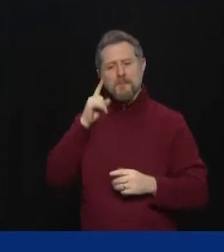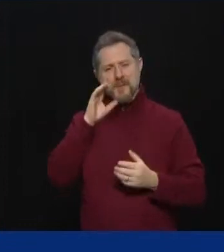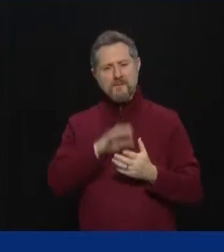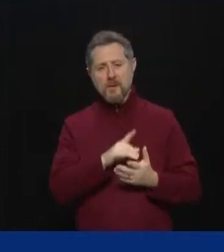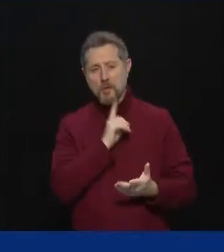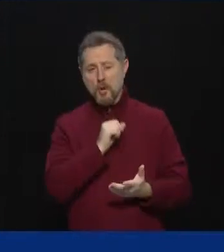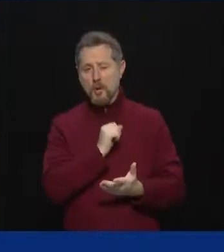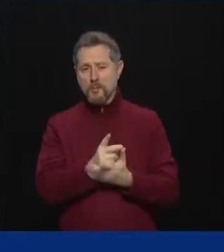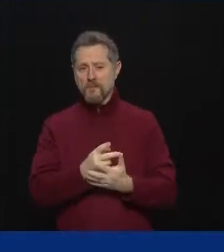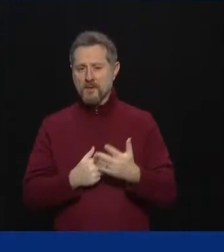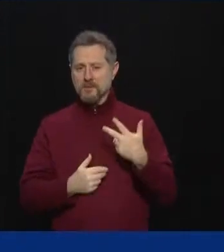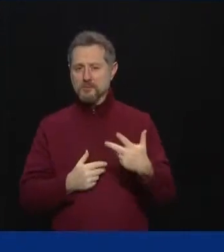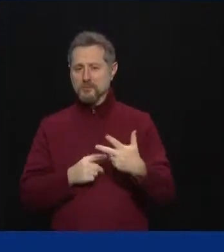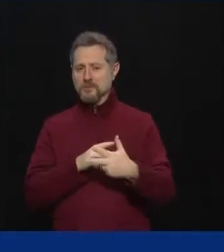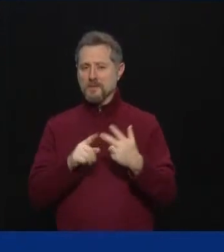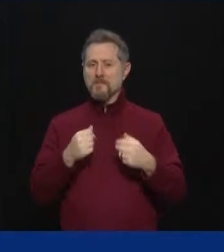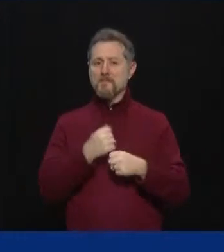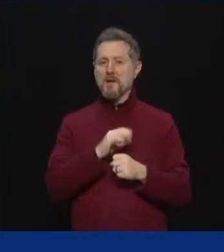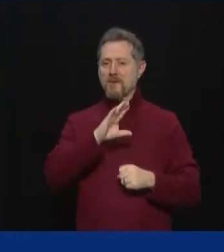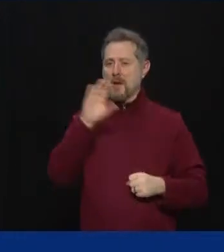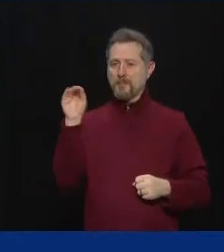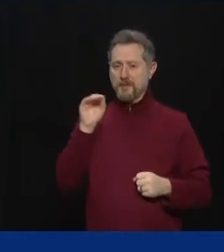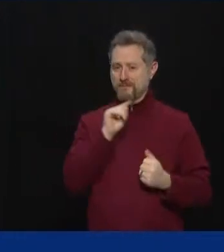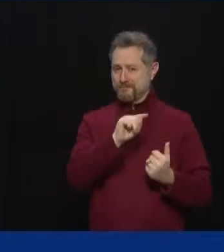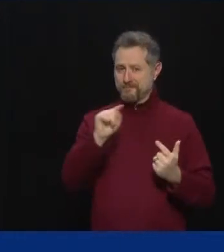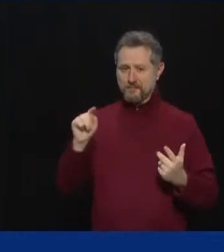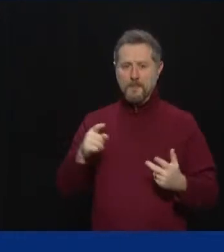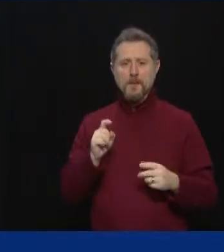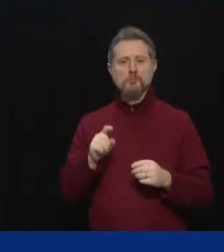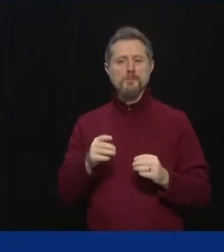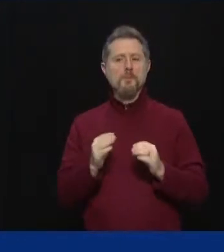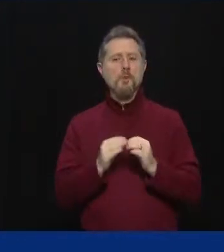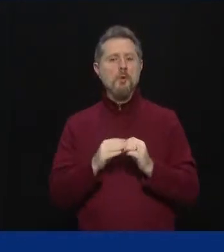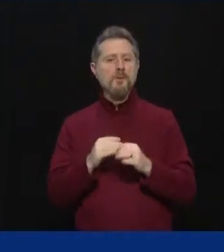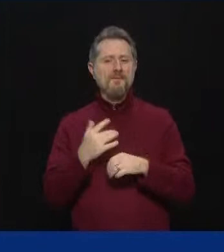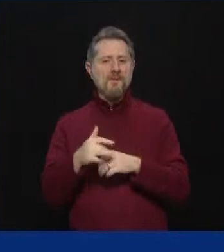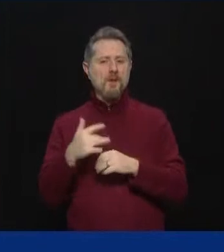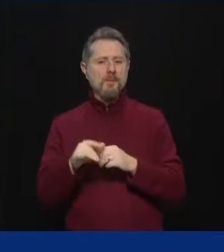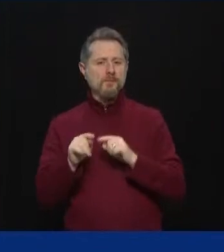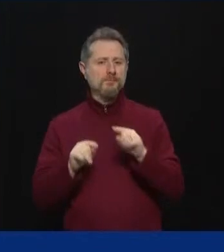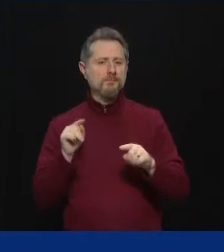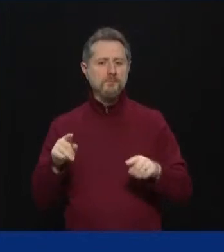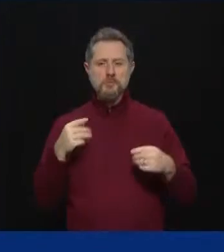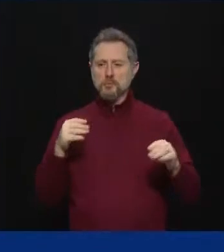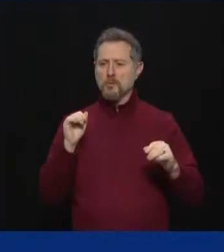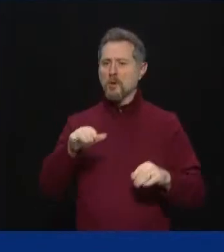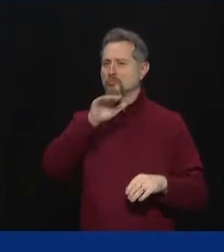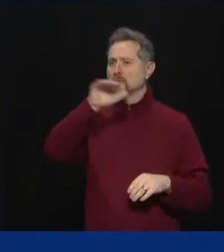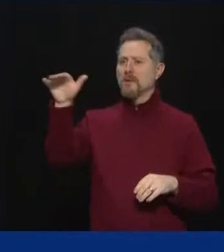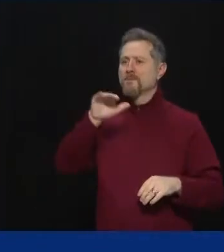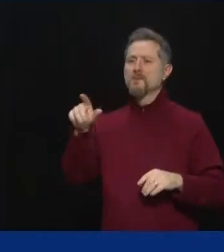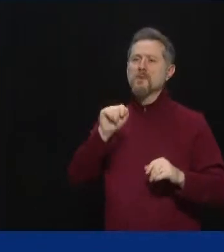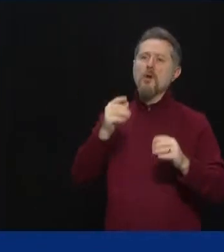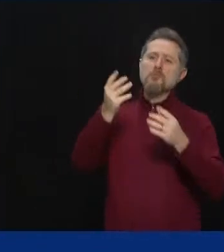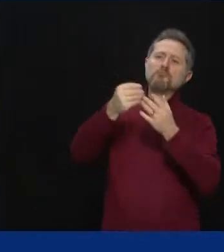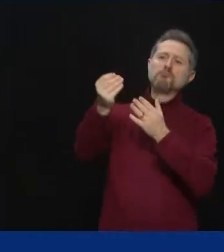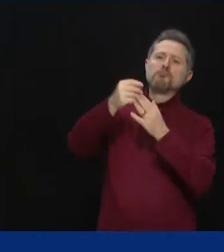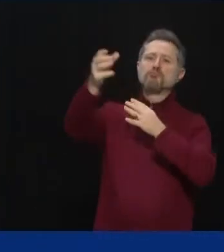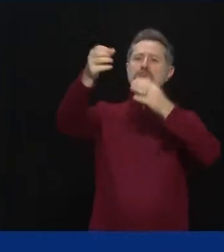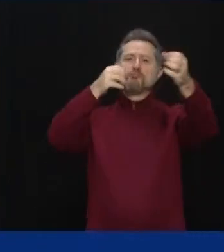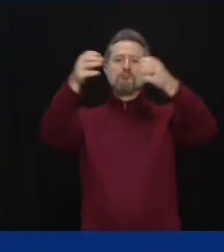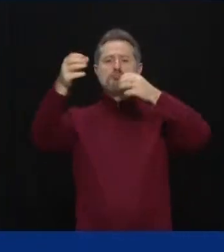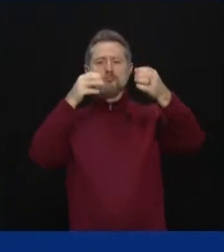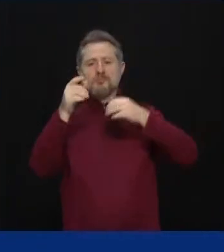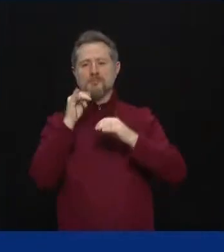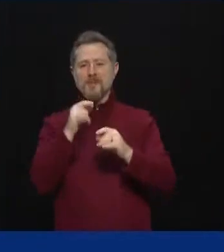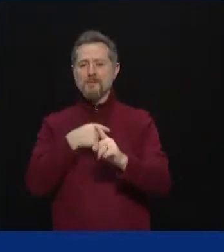8 manufacturers of this, so there should be more supplies on the shelves. And that it continues to drive the price point down, which is also good news. But that,